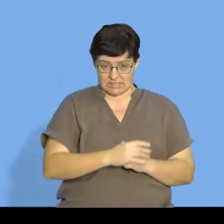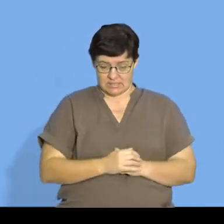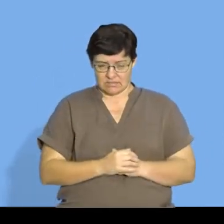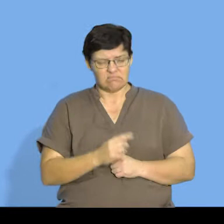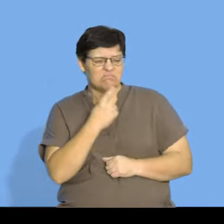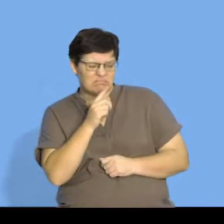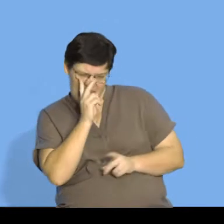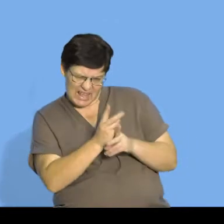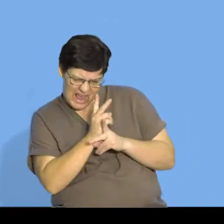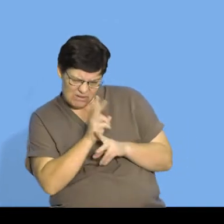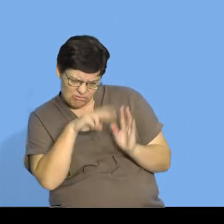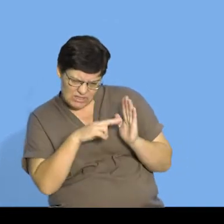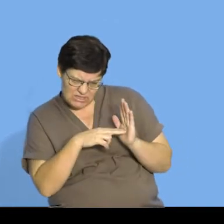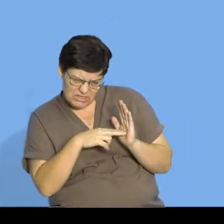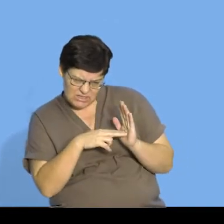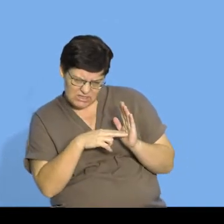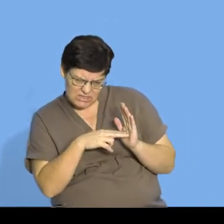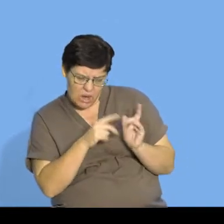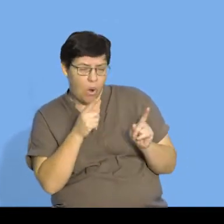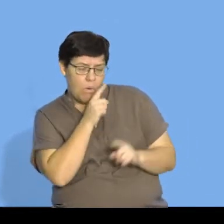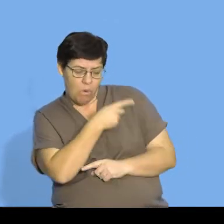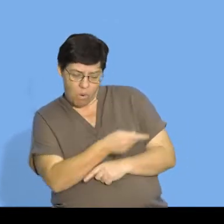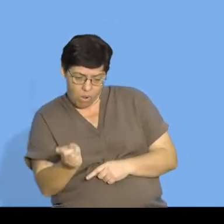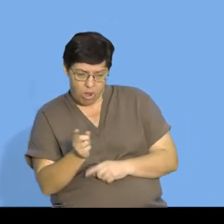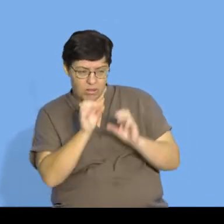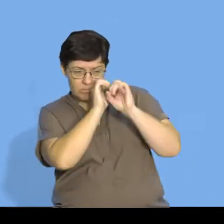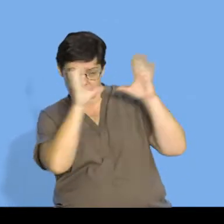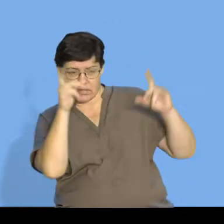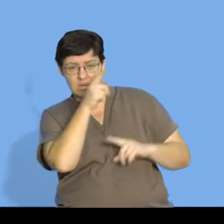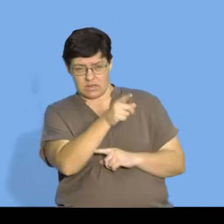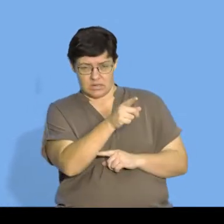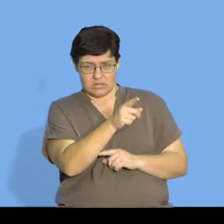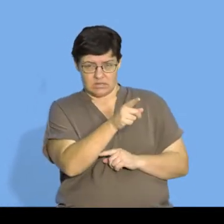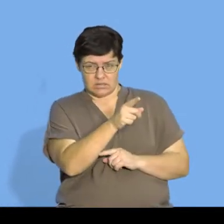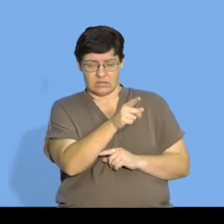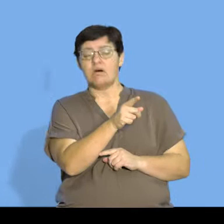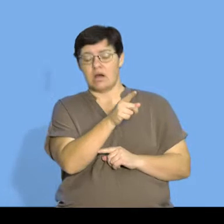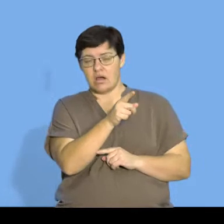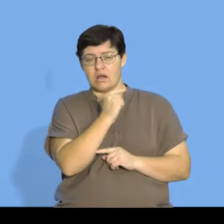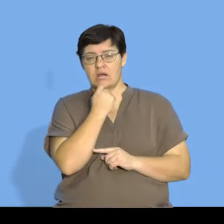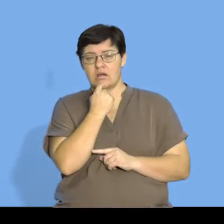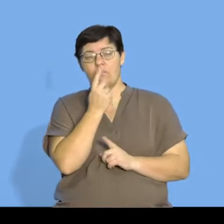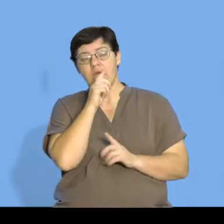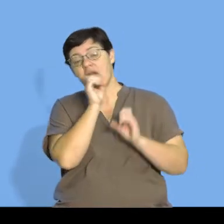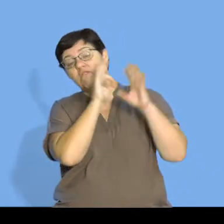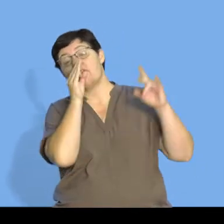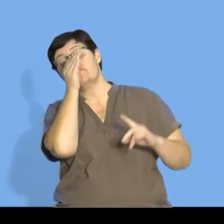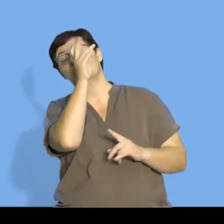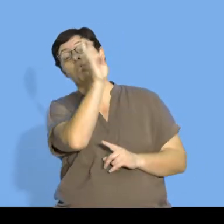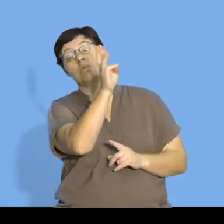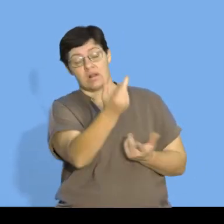analyze the statement one more time. All projected, right? So definitely we're working with the projection, we're